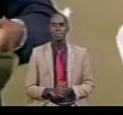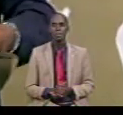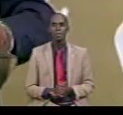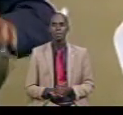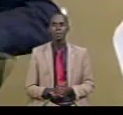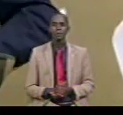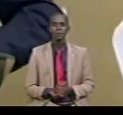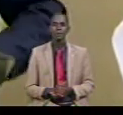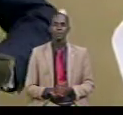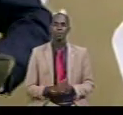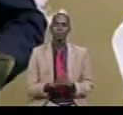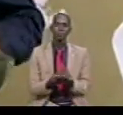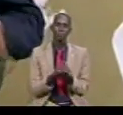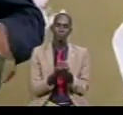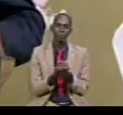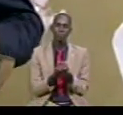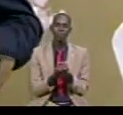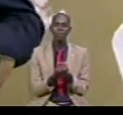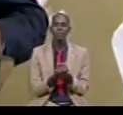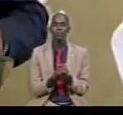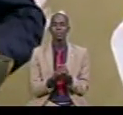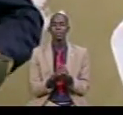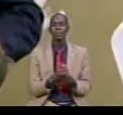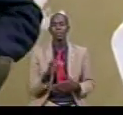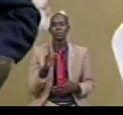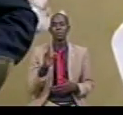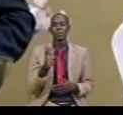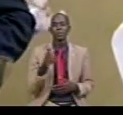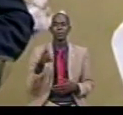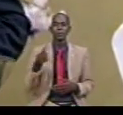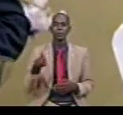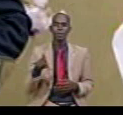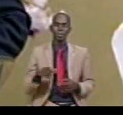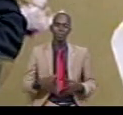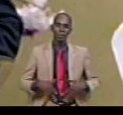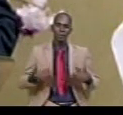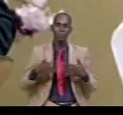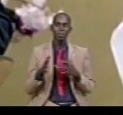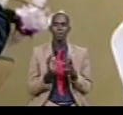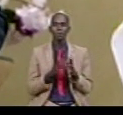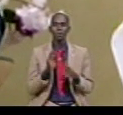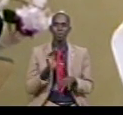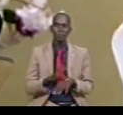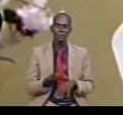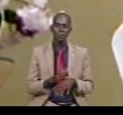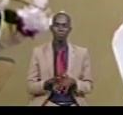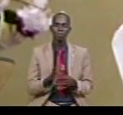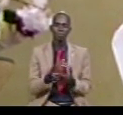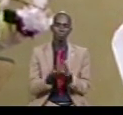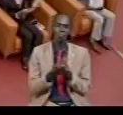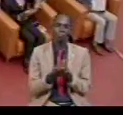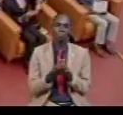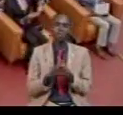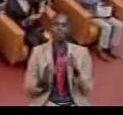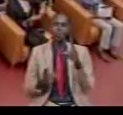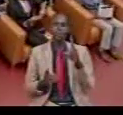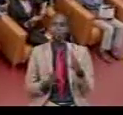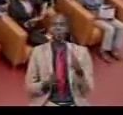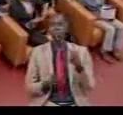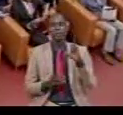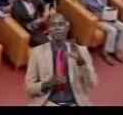Congratulations, Deeper Life Bible Church. Congratulations, Deeper Christian Life Ministry.